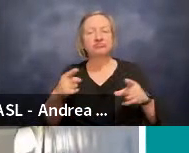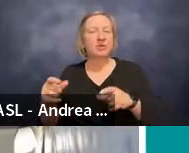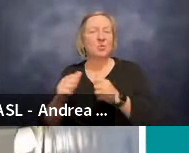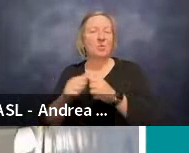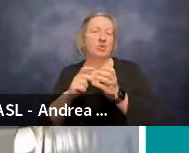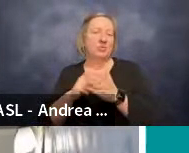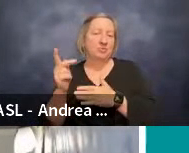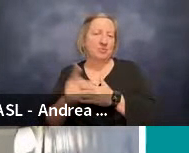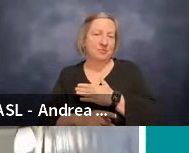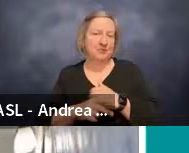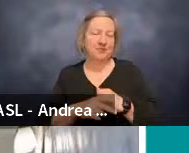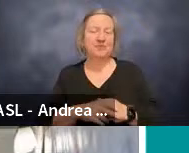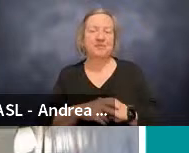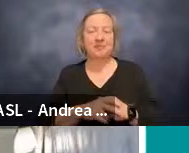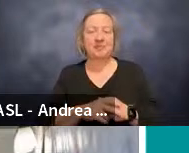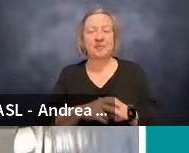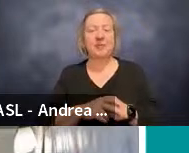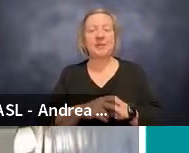So